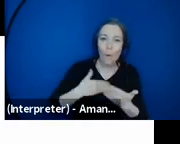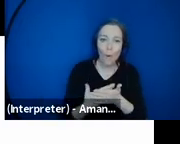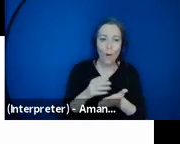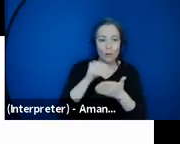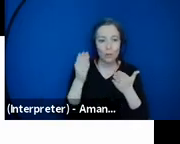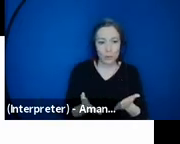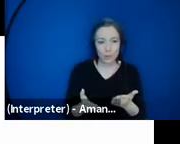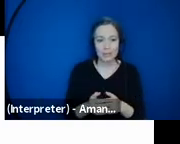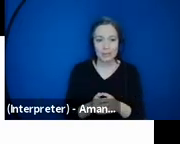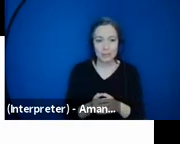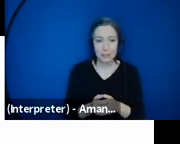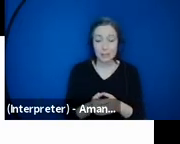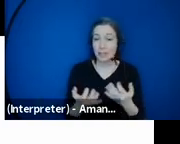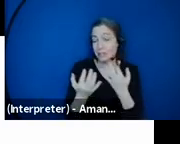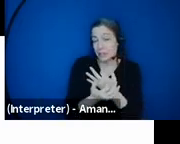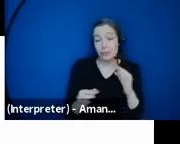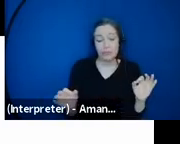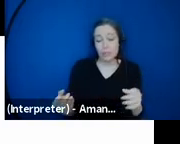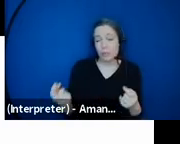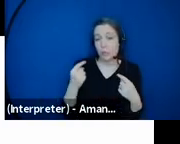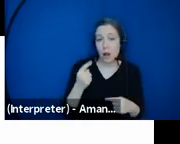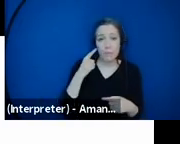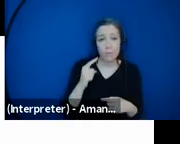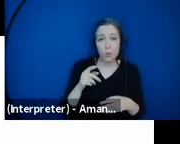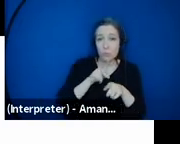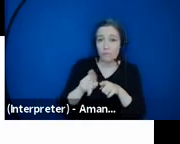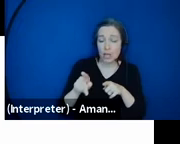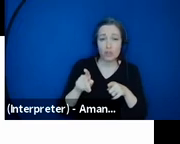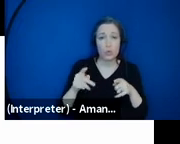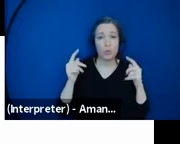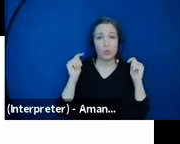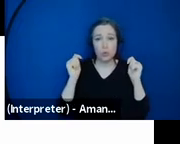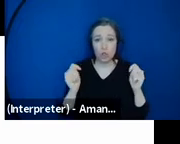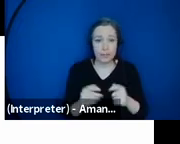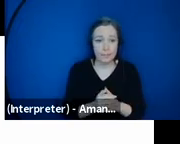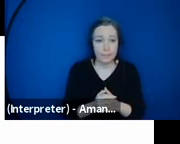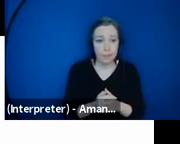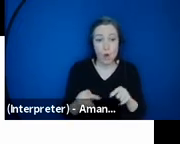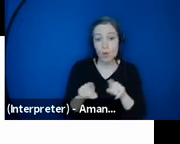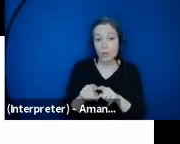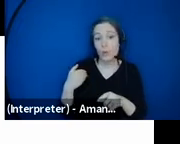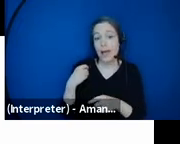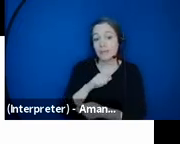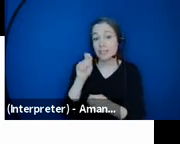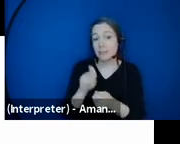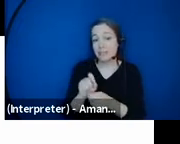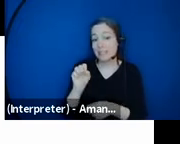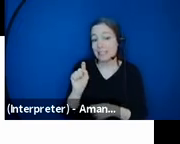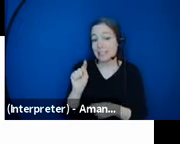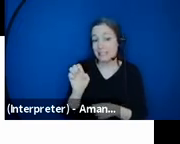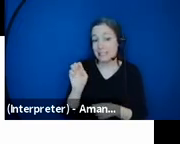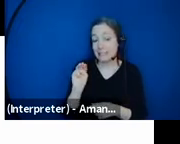drop in tutoring by professional tutors, and then we also have a specific stem learning center so if you need any help in any introductory